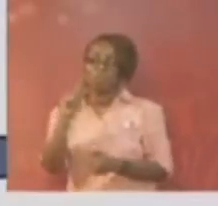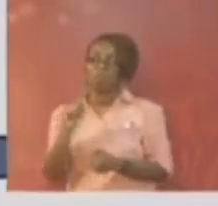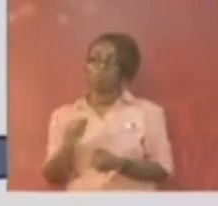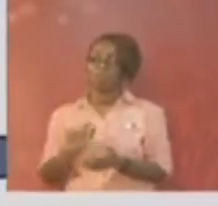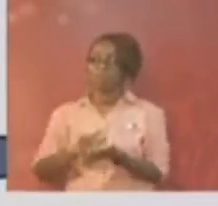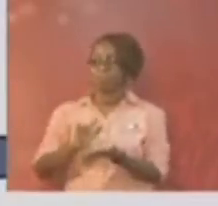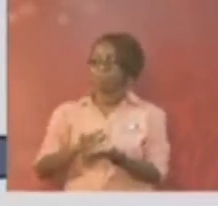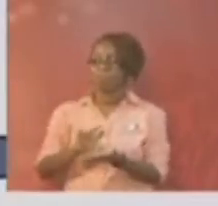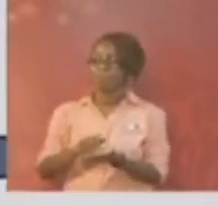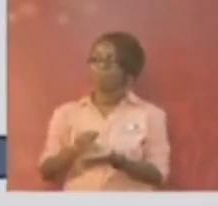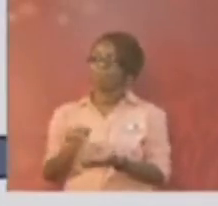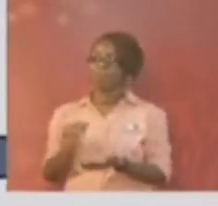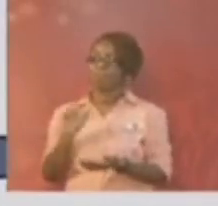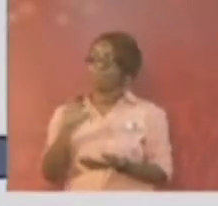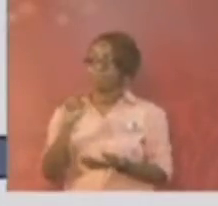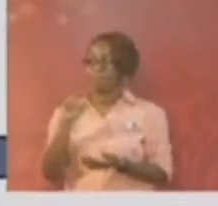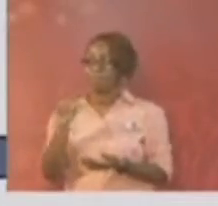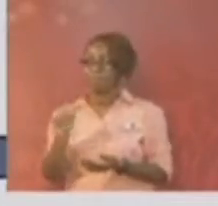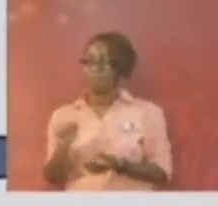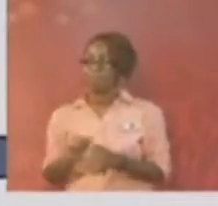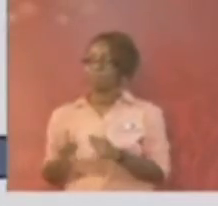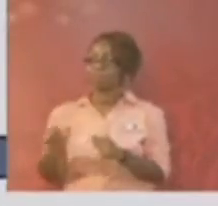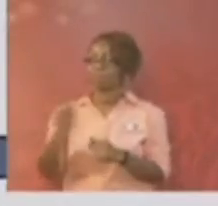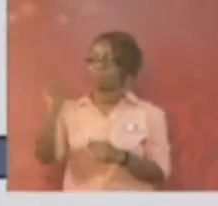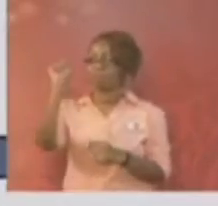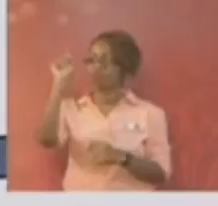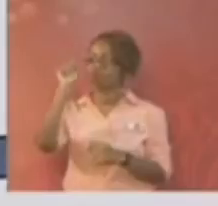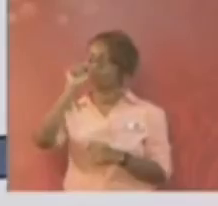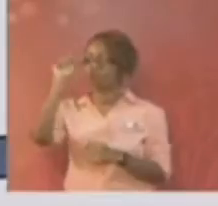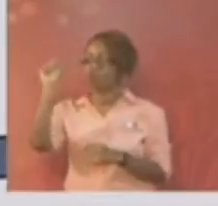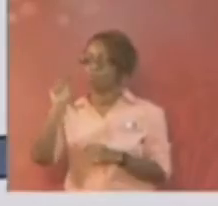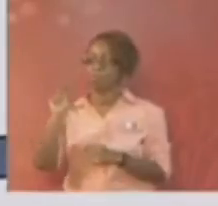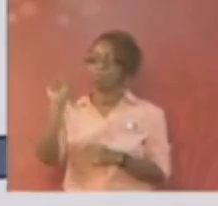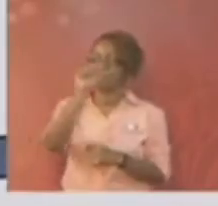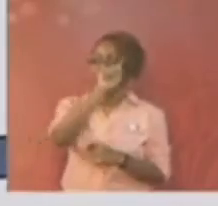therefore serves the 3 hospitals that have been